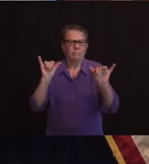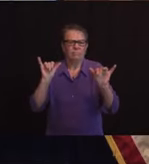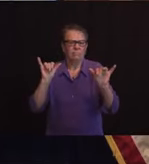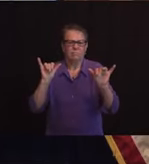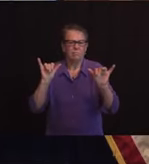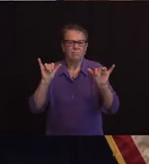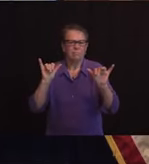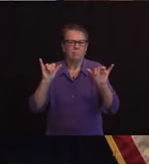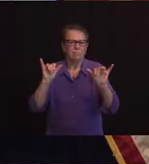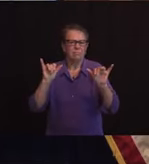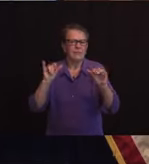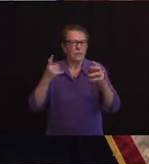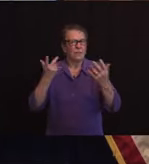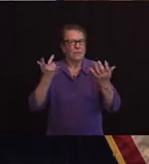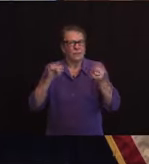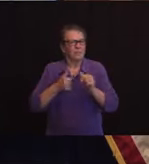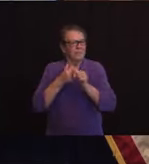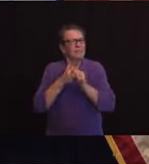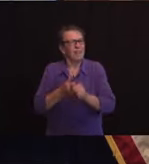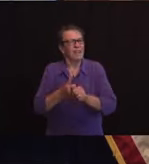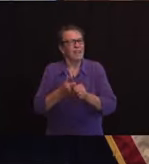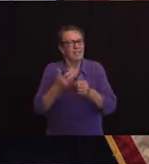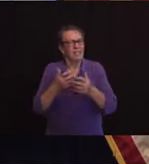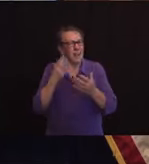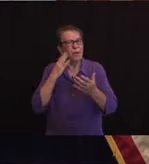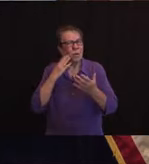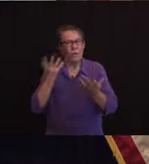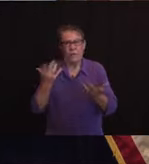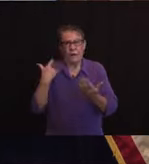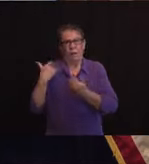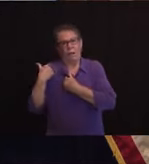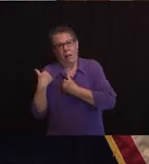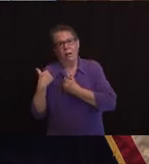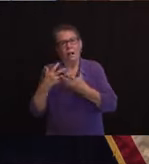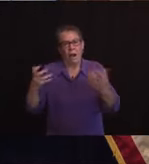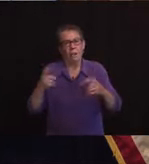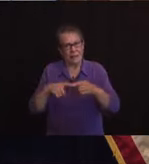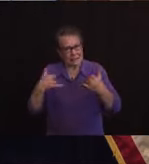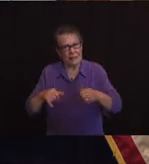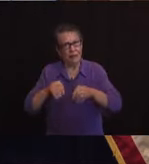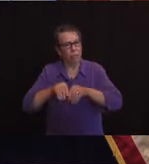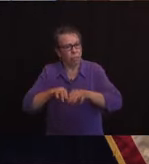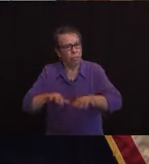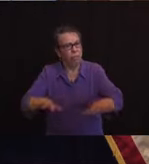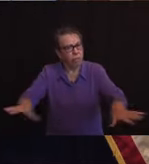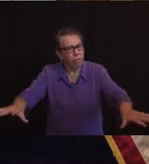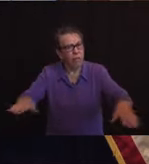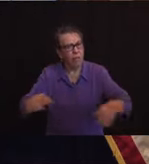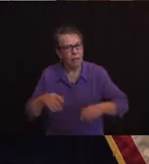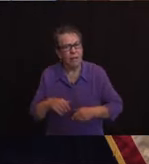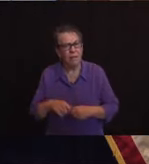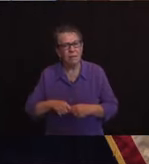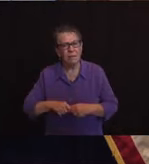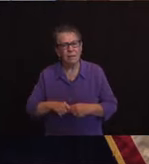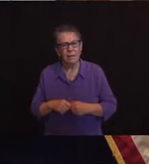know, Ed, if you have anything you want to add to that. The Cali score tells it all, by the way.